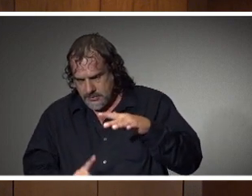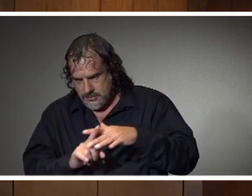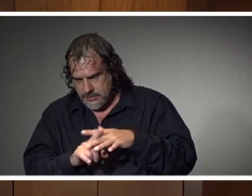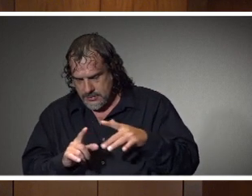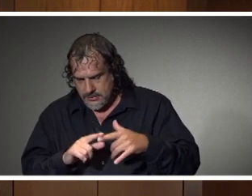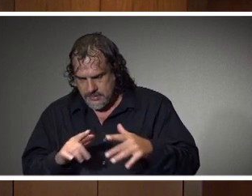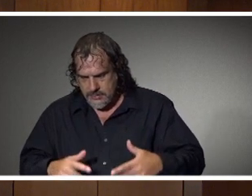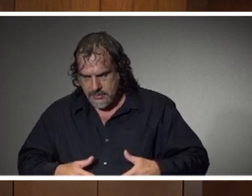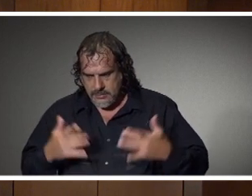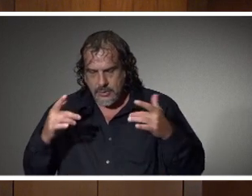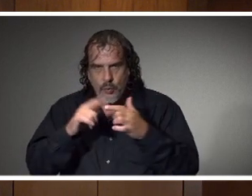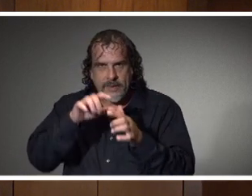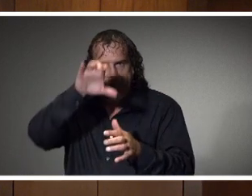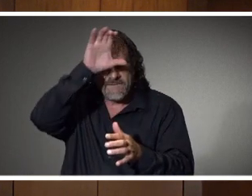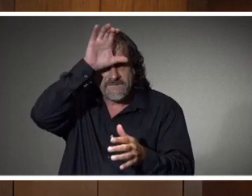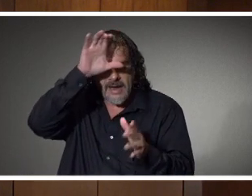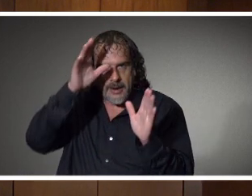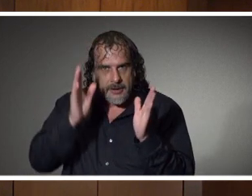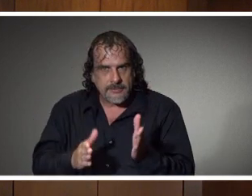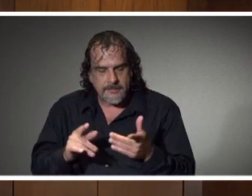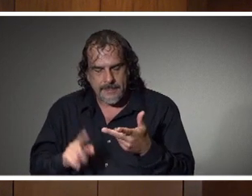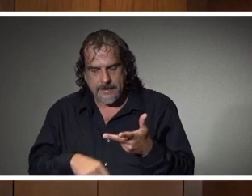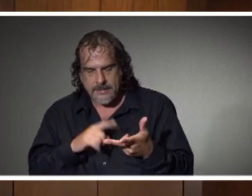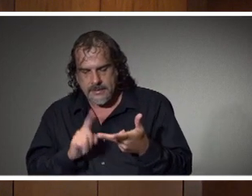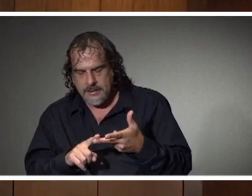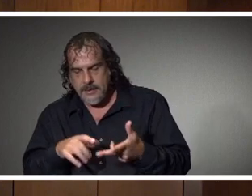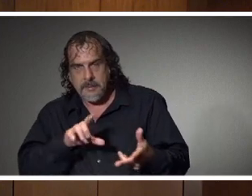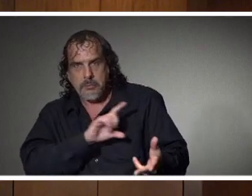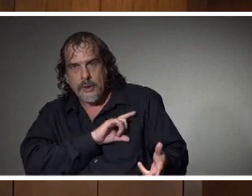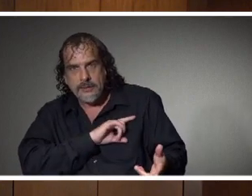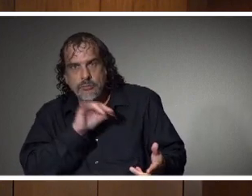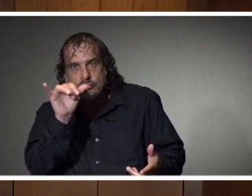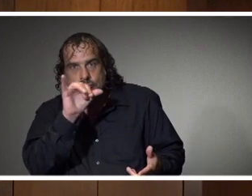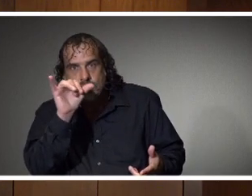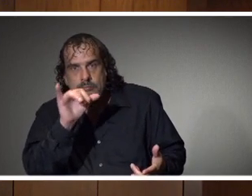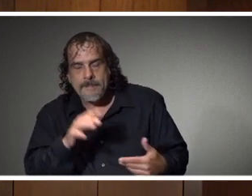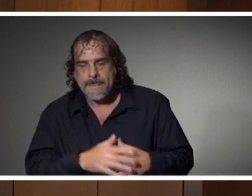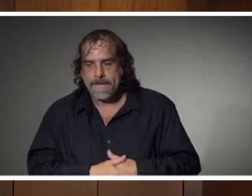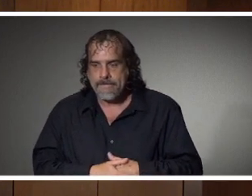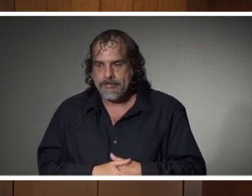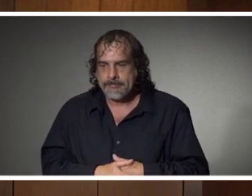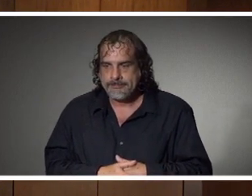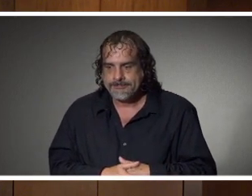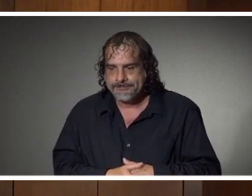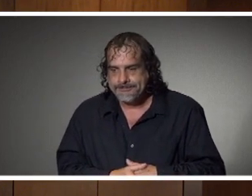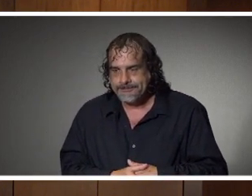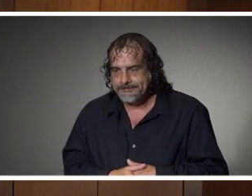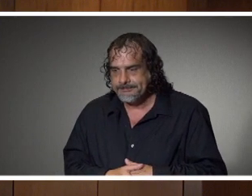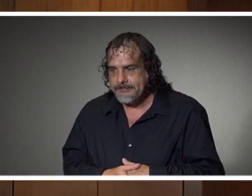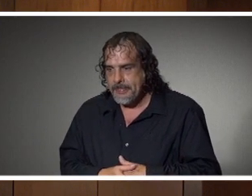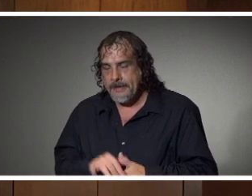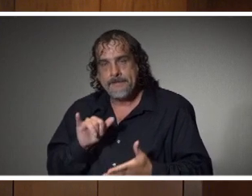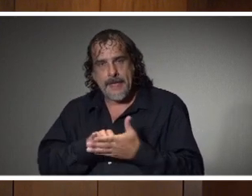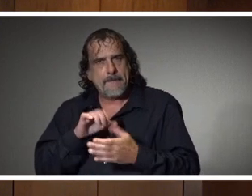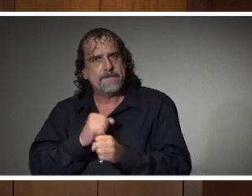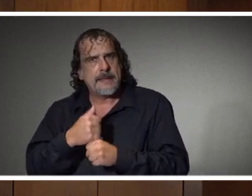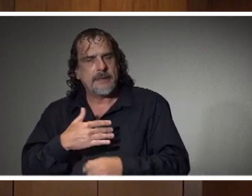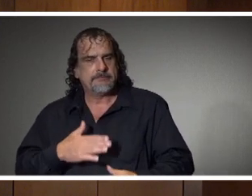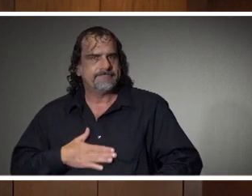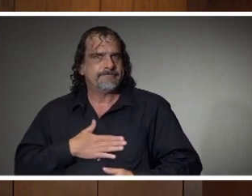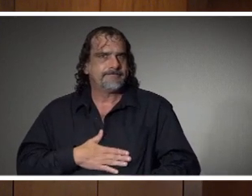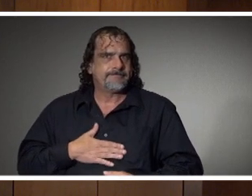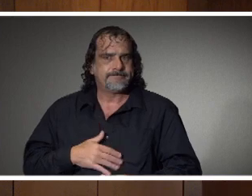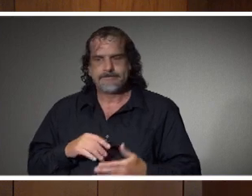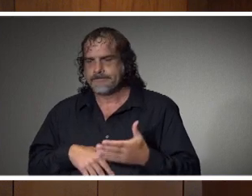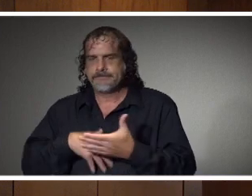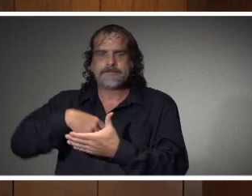event with some firemen. We attended some events with some policemen, and that made me very pleased to be